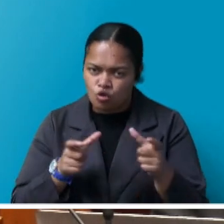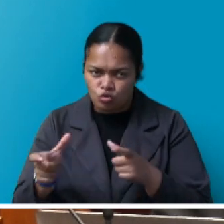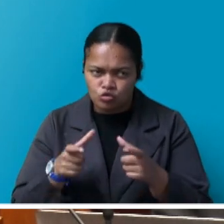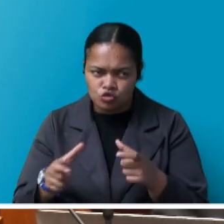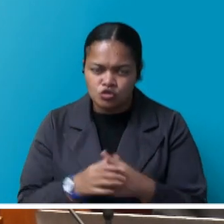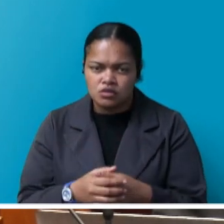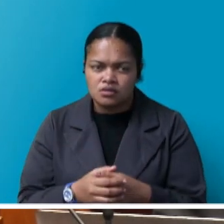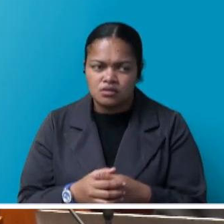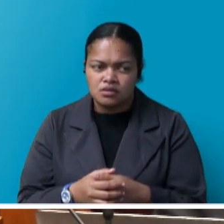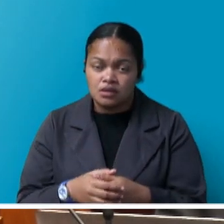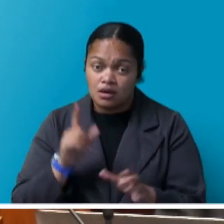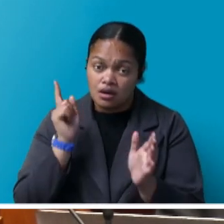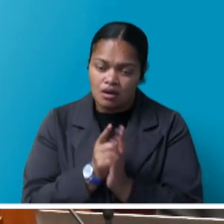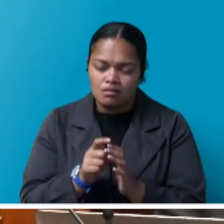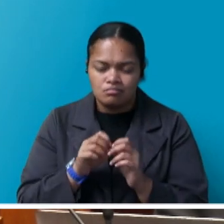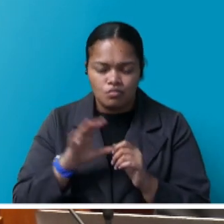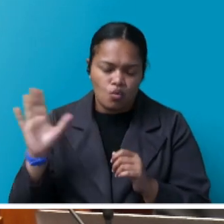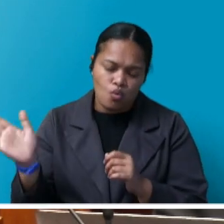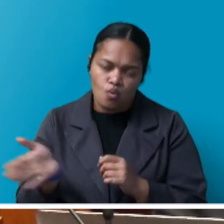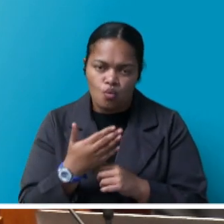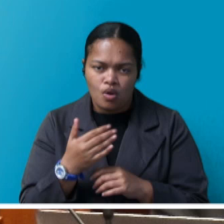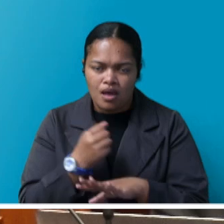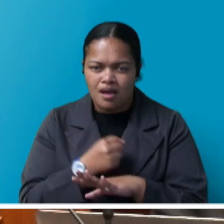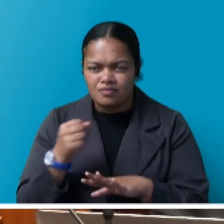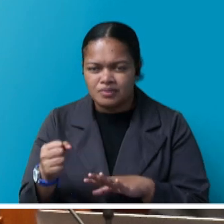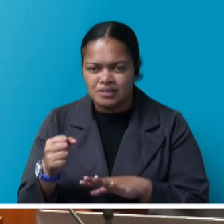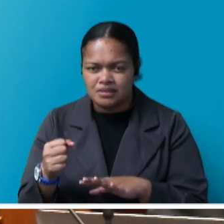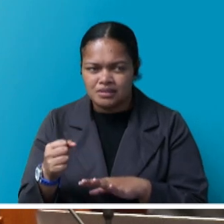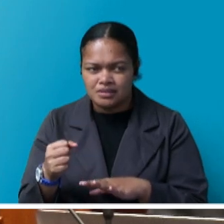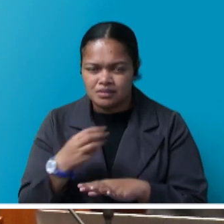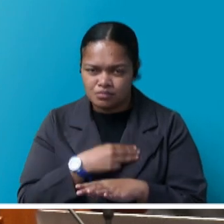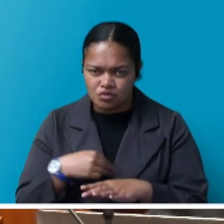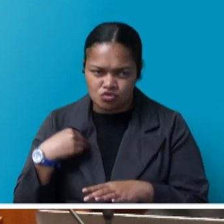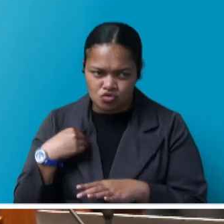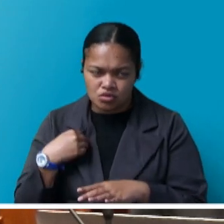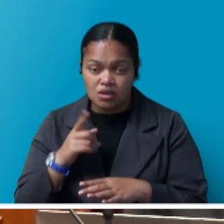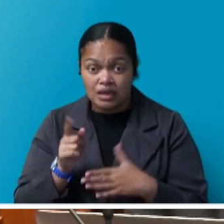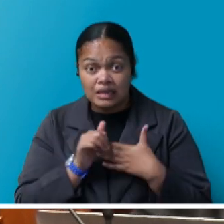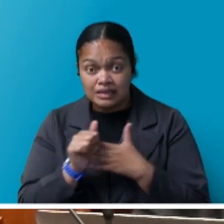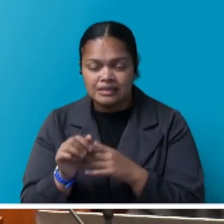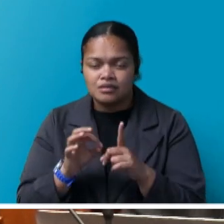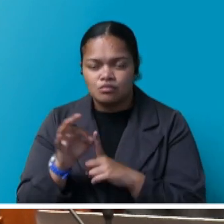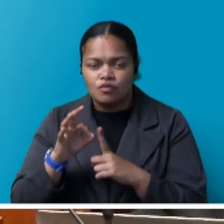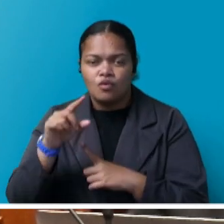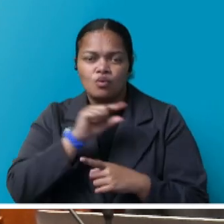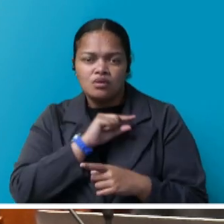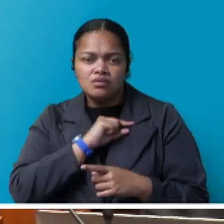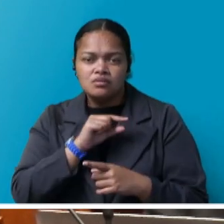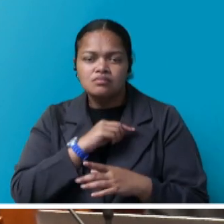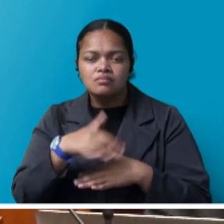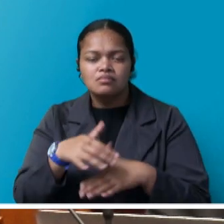and holistically managed by all the government agencies, and thus should lead to an improvement in the quality of public service